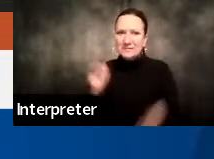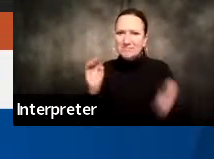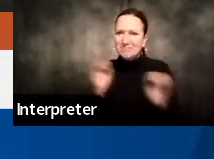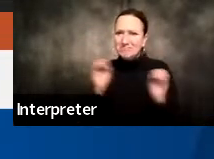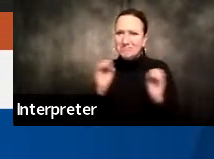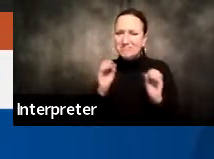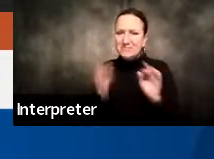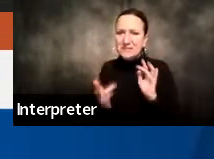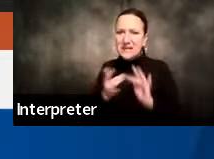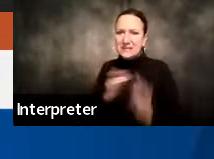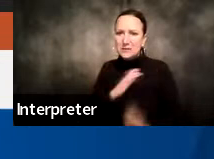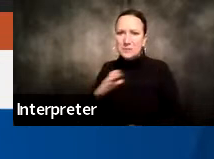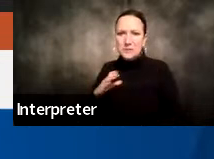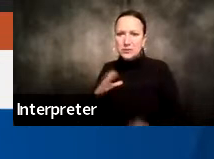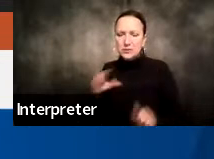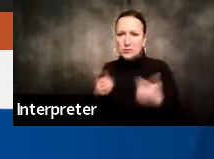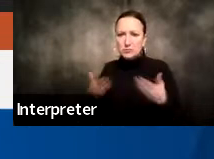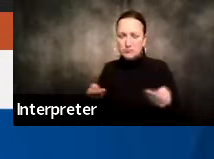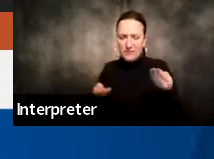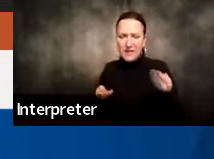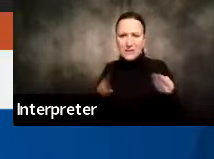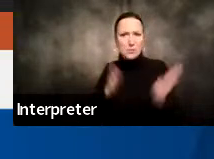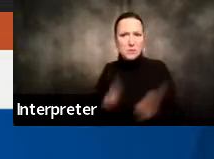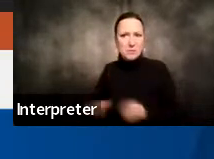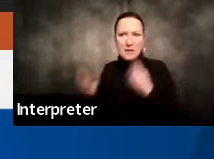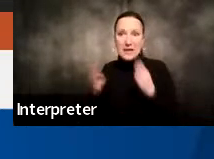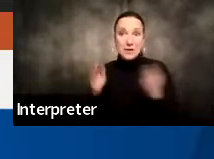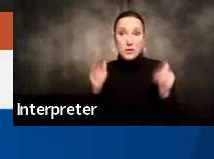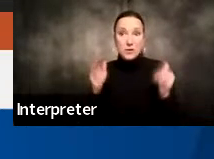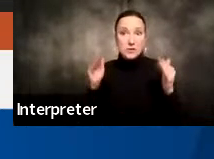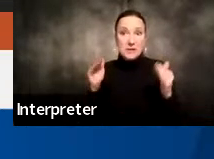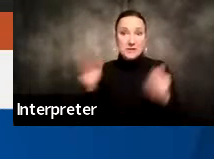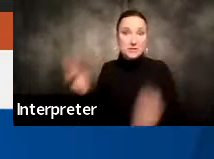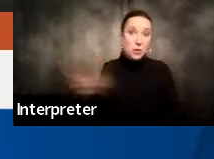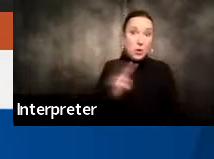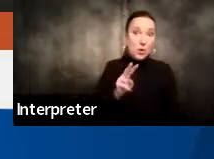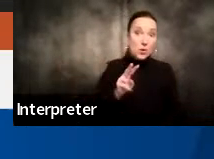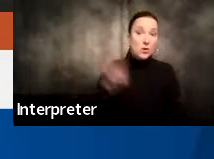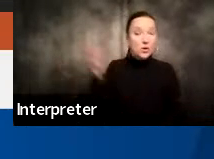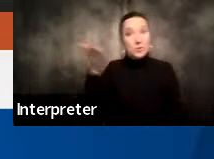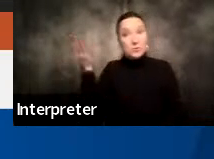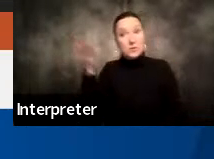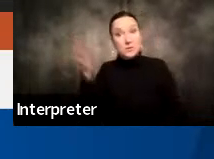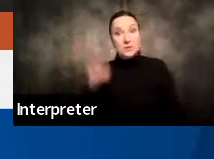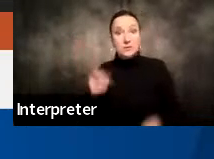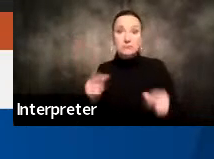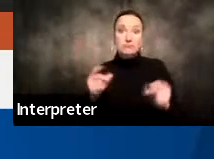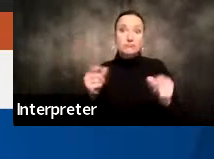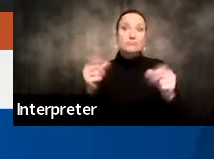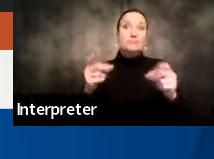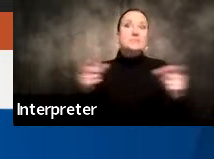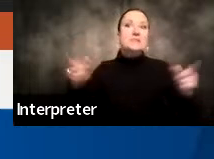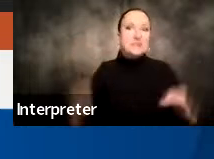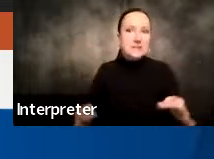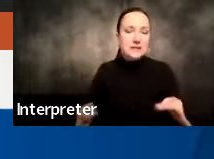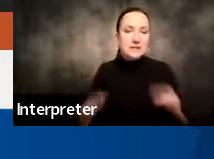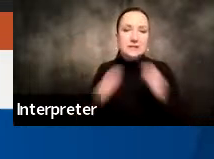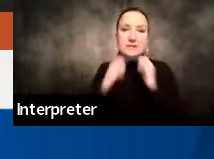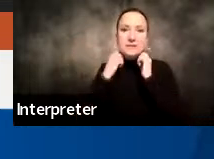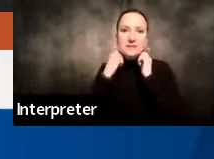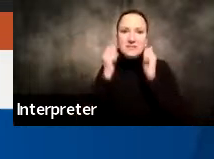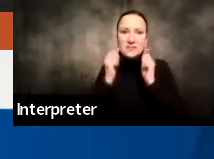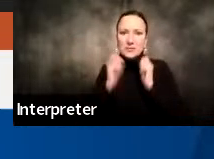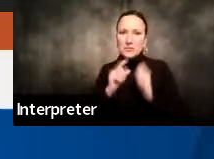to the commission to provide us with a plan. And you expect us to just go through your quick presentation that doesn't